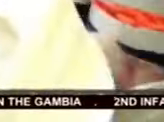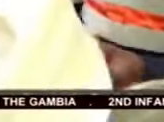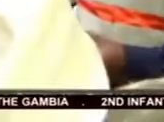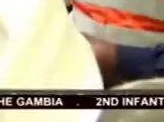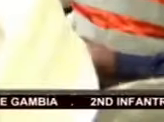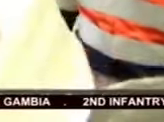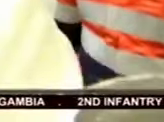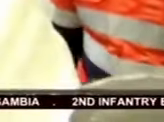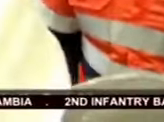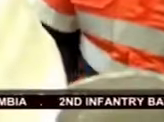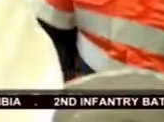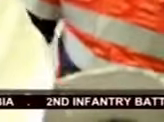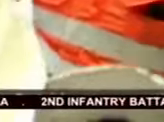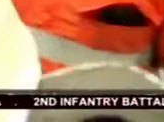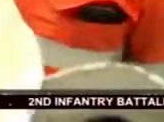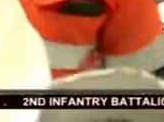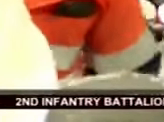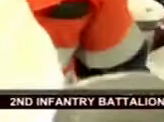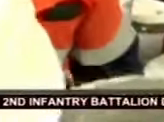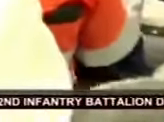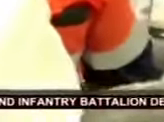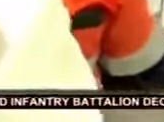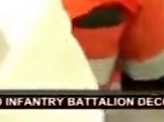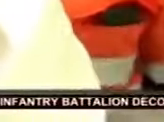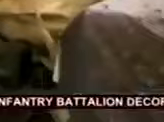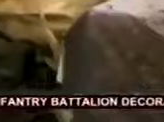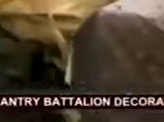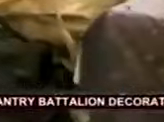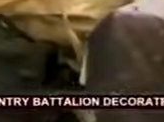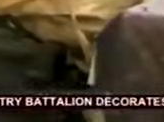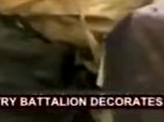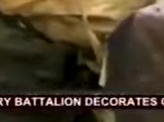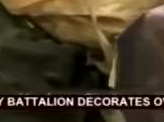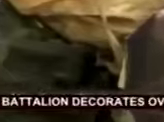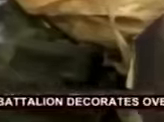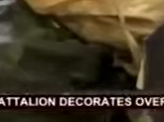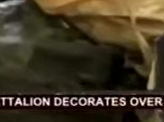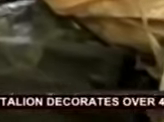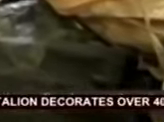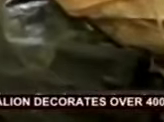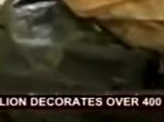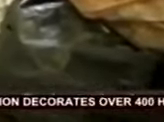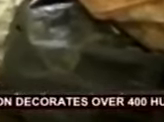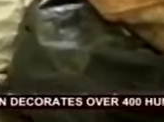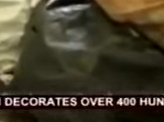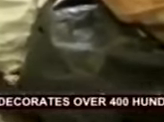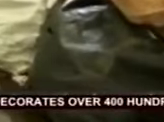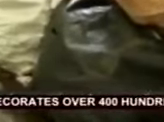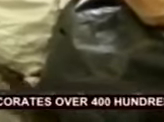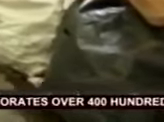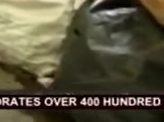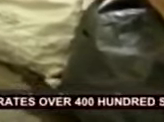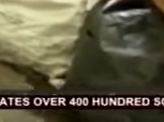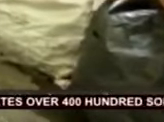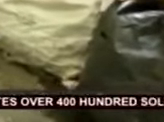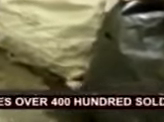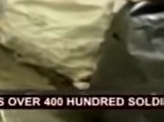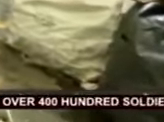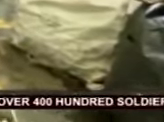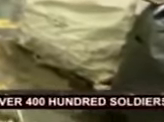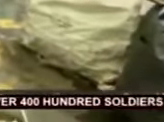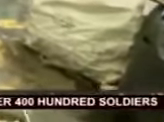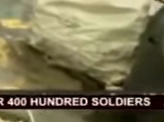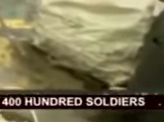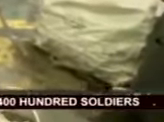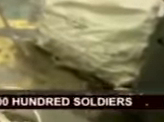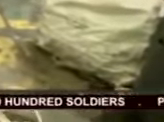mol se nafal sotoje adon kiskisirol be kere na nyin temben kaje ko ni kemo kono mo si dula tani woro